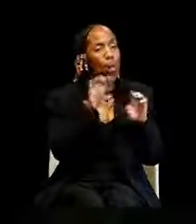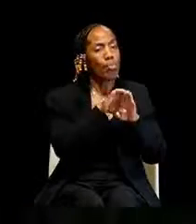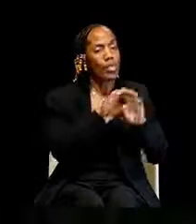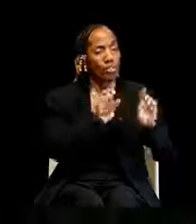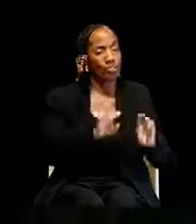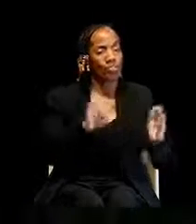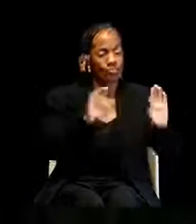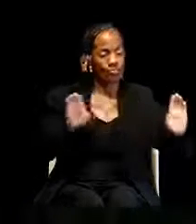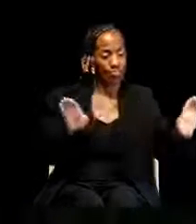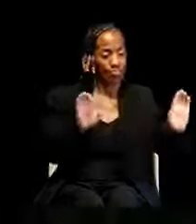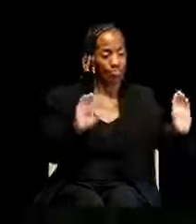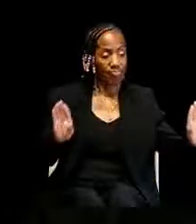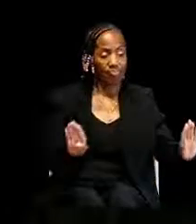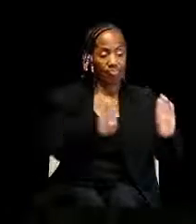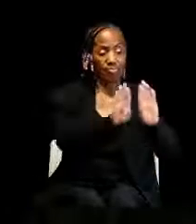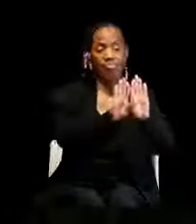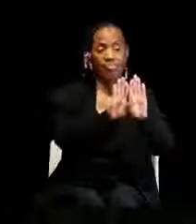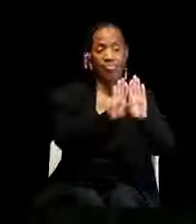and I have been together.